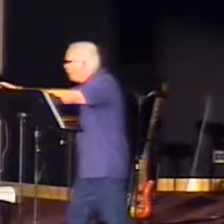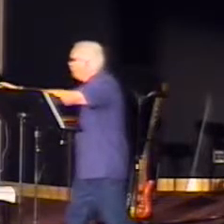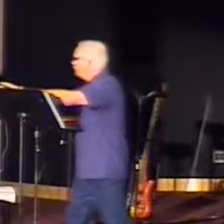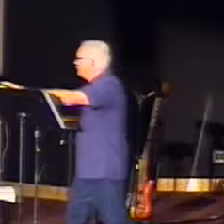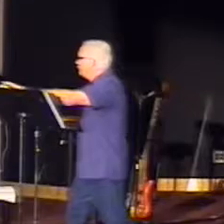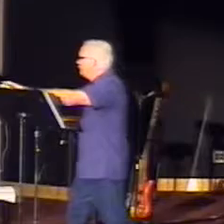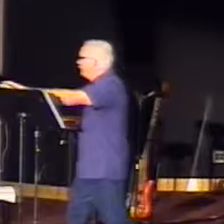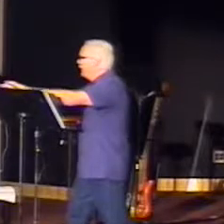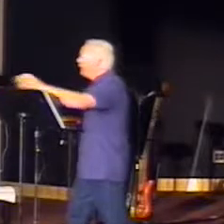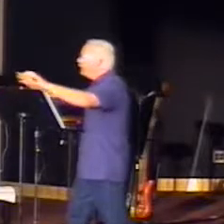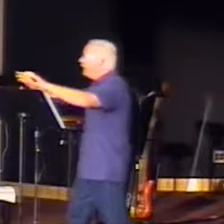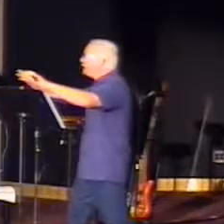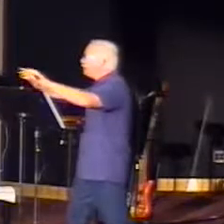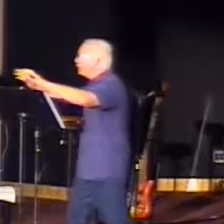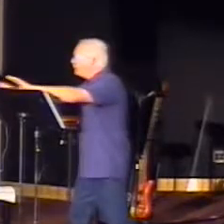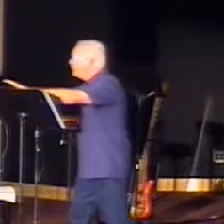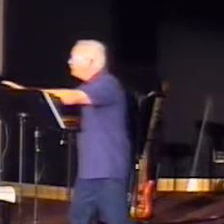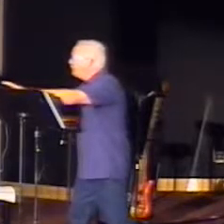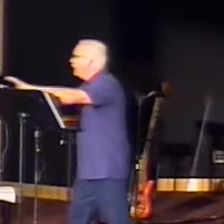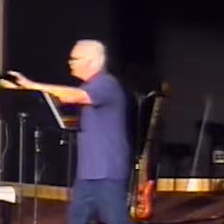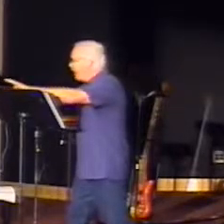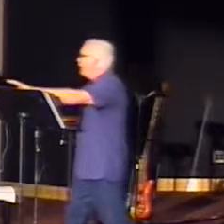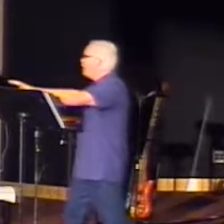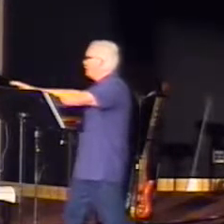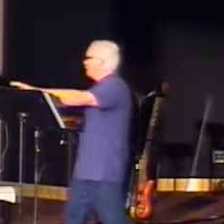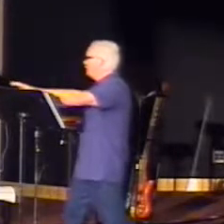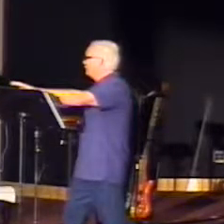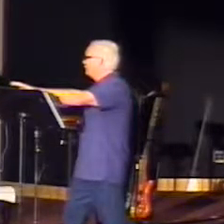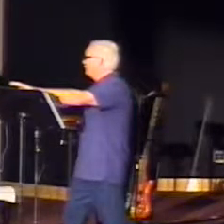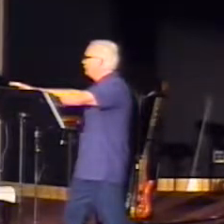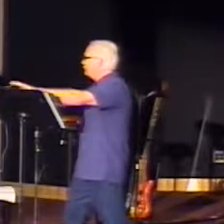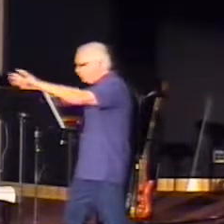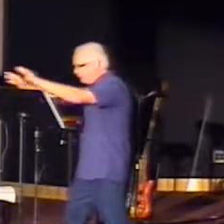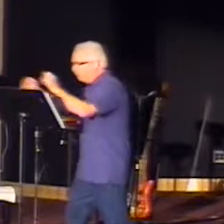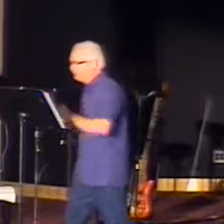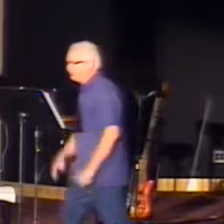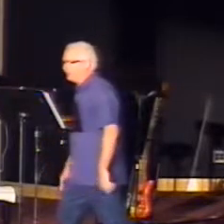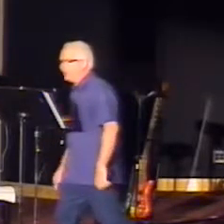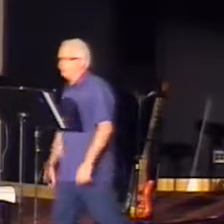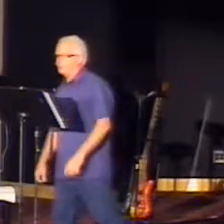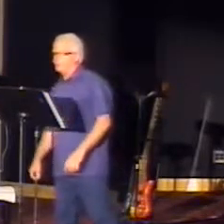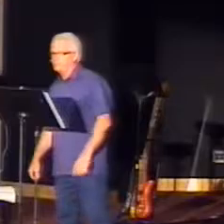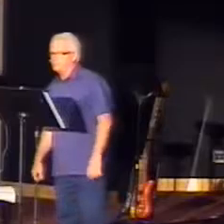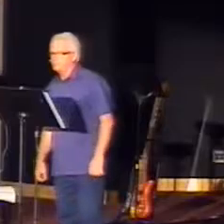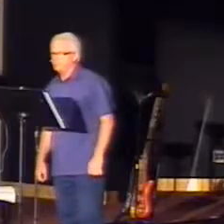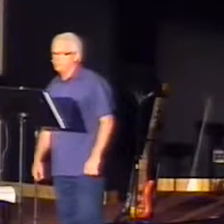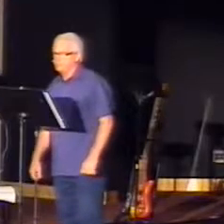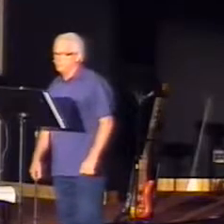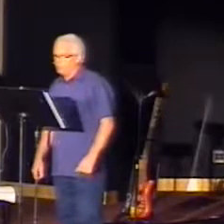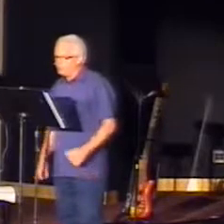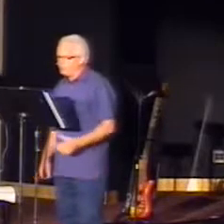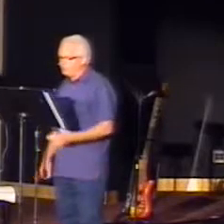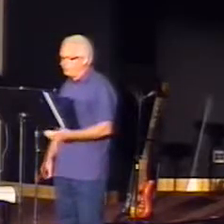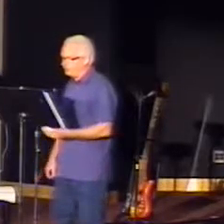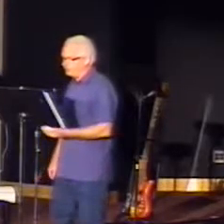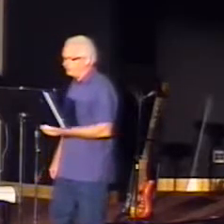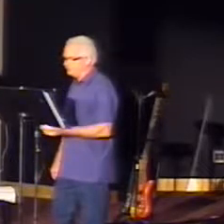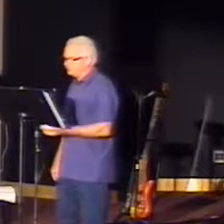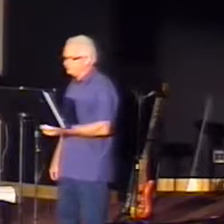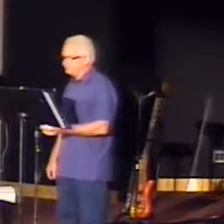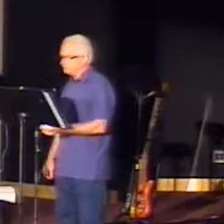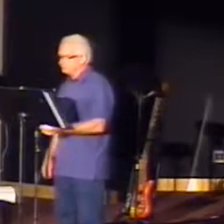No. I don't care how much persecution comes. No. You have the words of life. And we're staying with